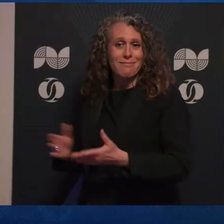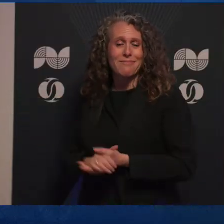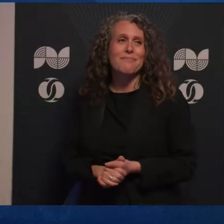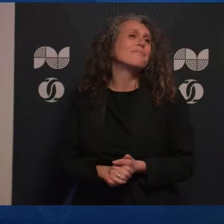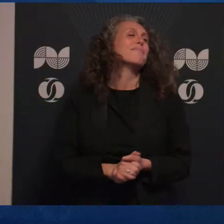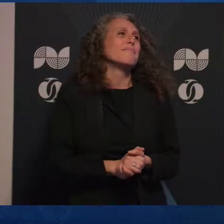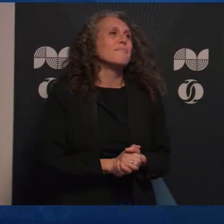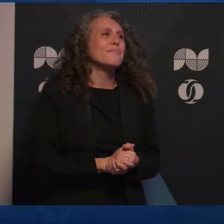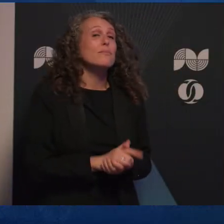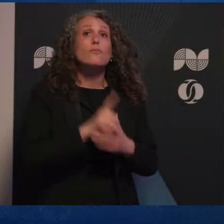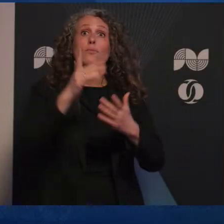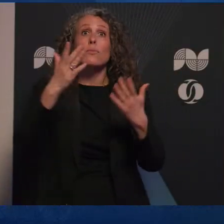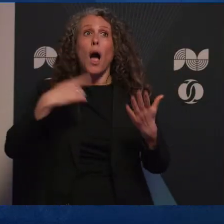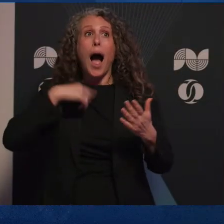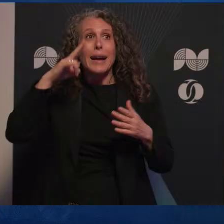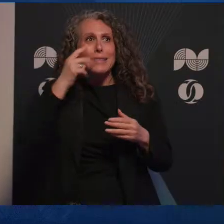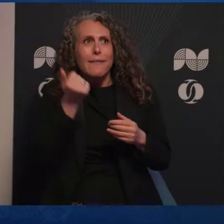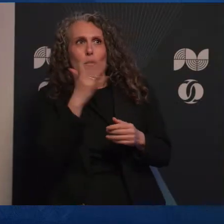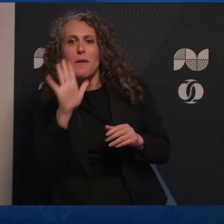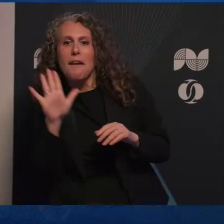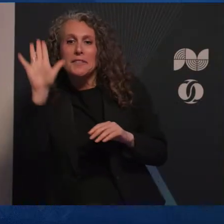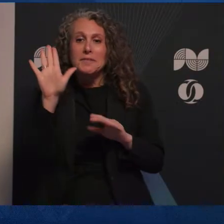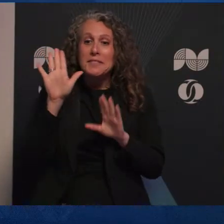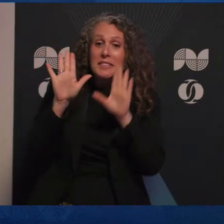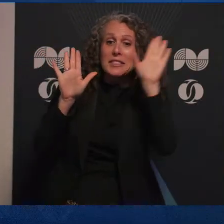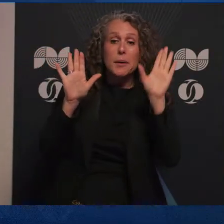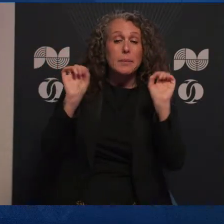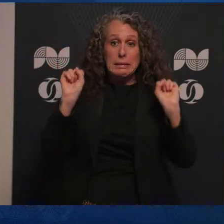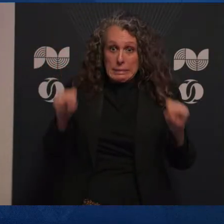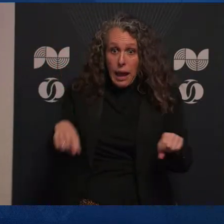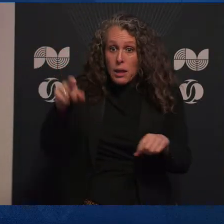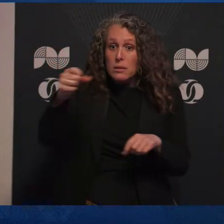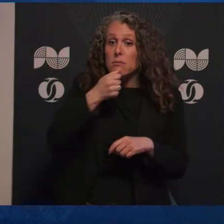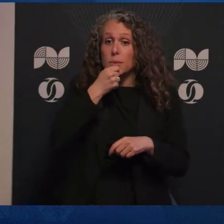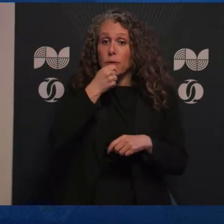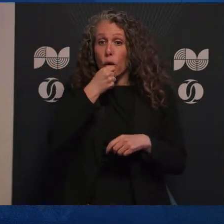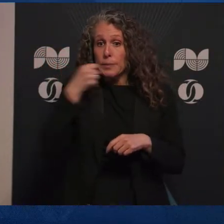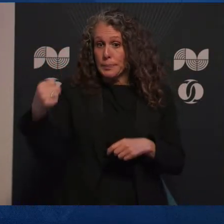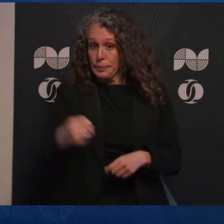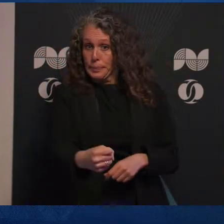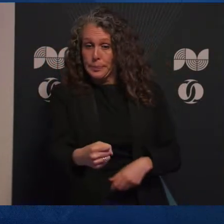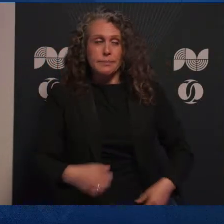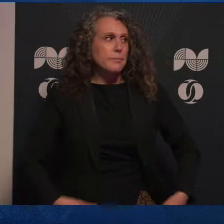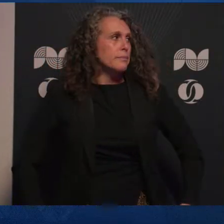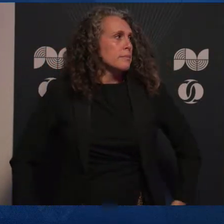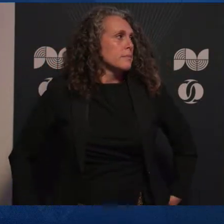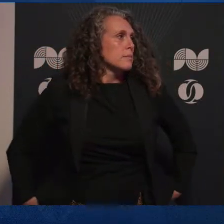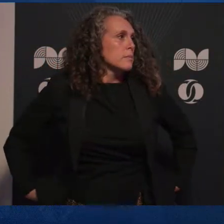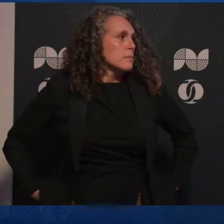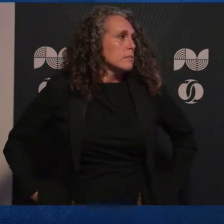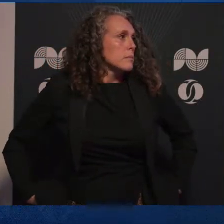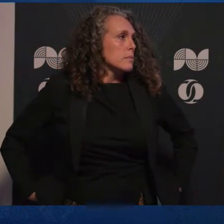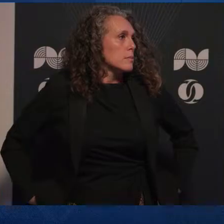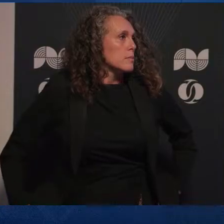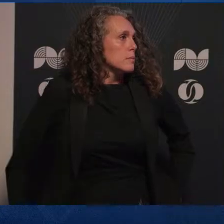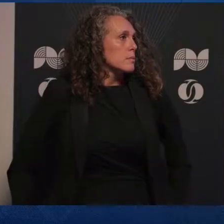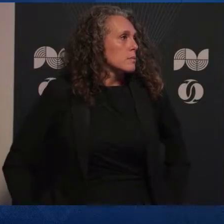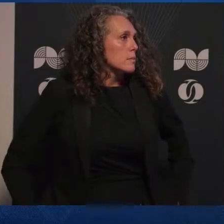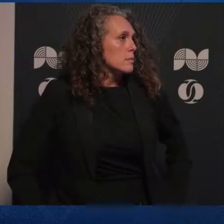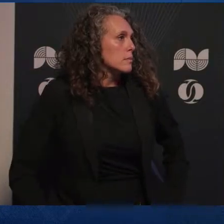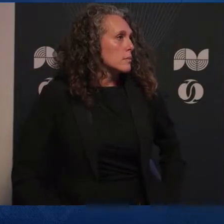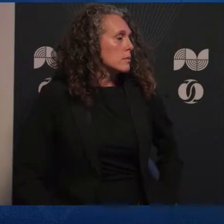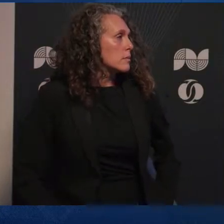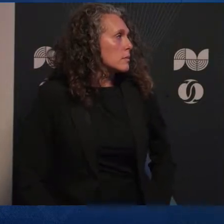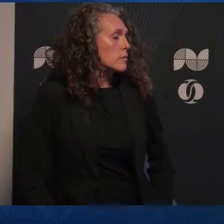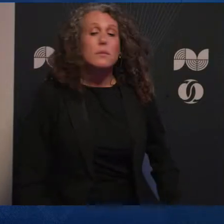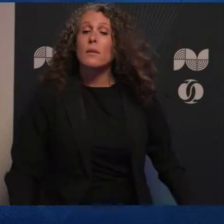audience. Yeah, I can see a couple of hands up already. So we bring the microphones down here, and I'll try and balance some of the questions we've got online as well, so that we can